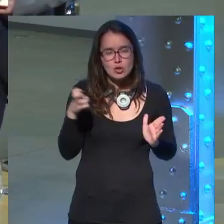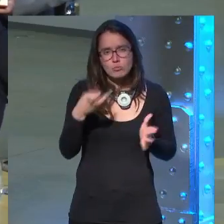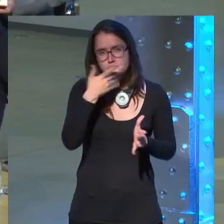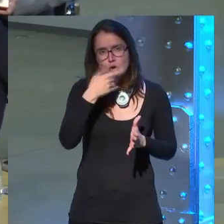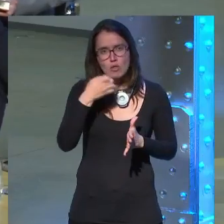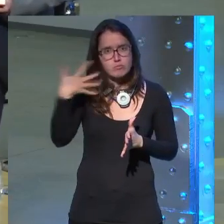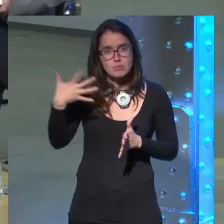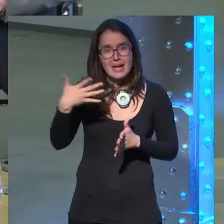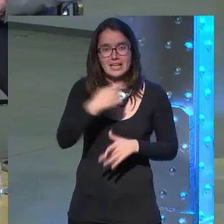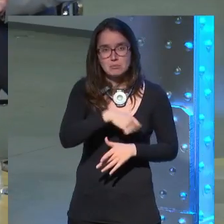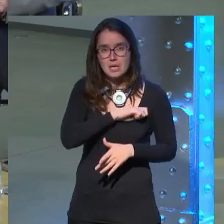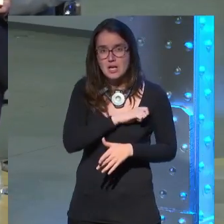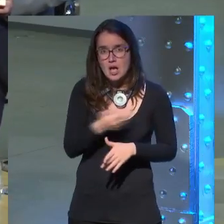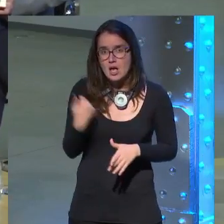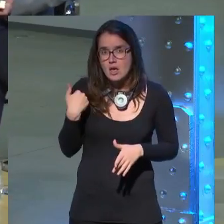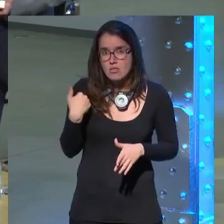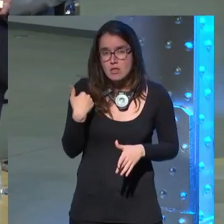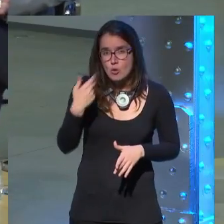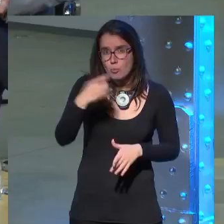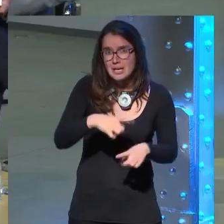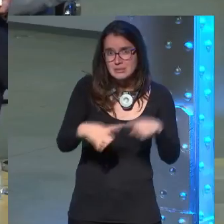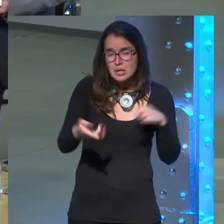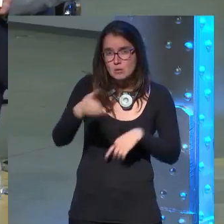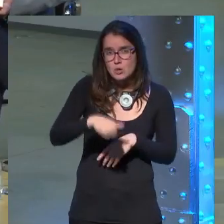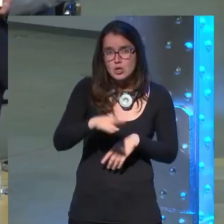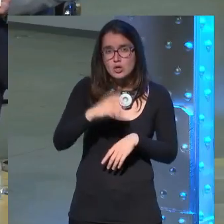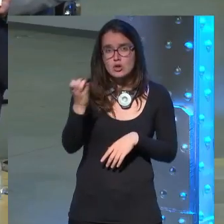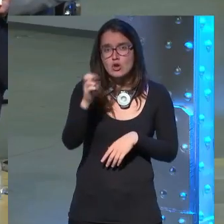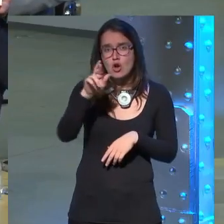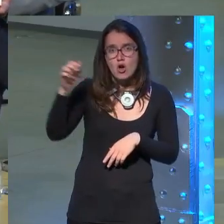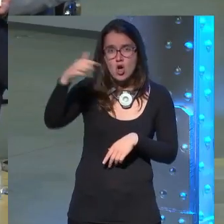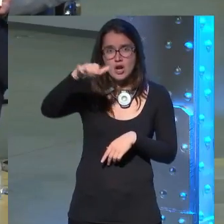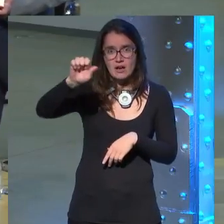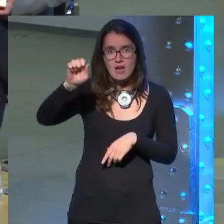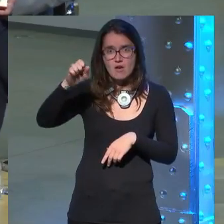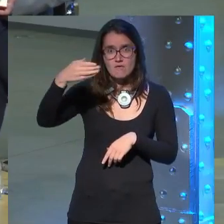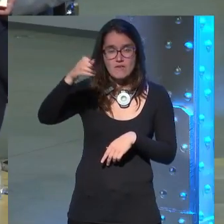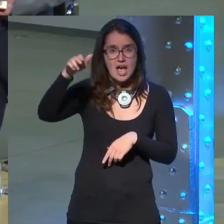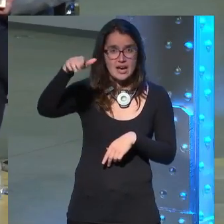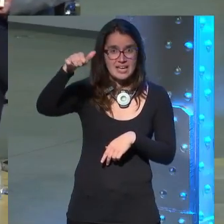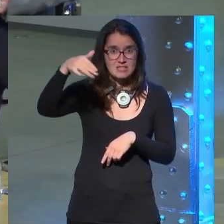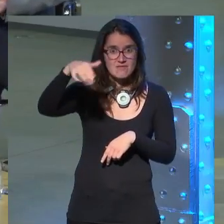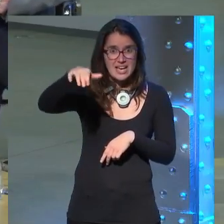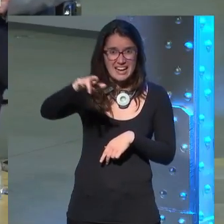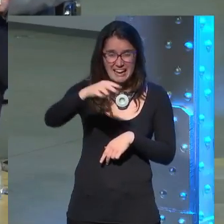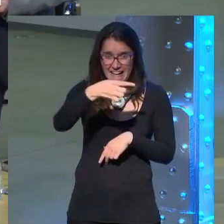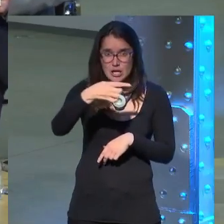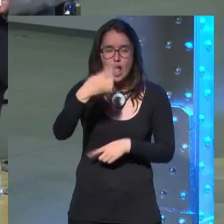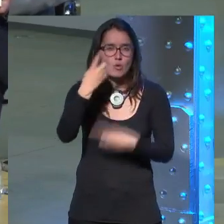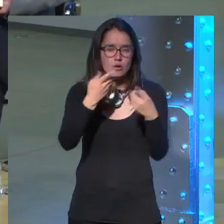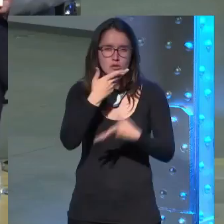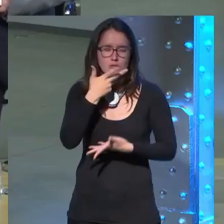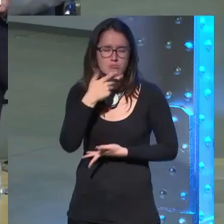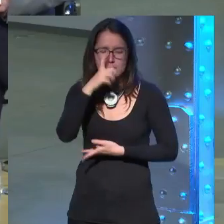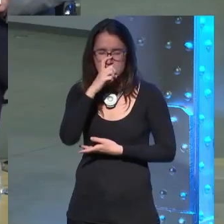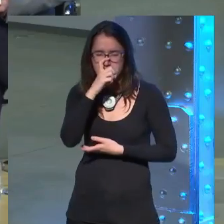a very famous physicist that passed away a month half ago, Jorge Wagensberg. Some of